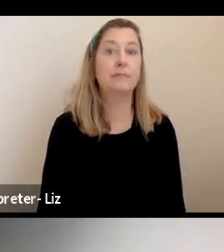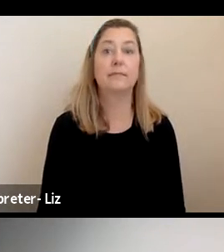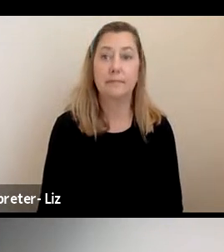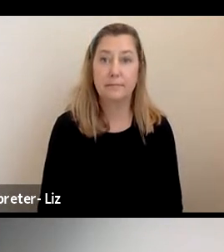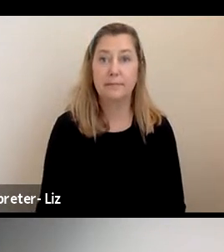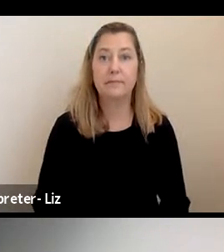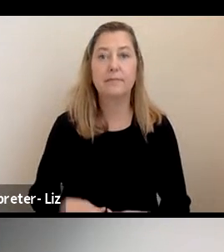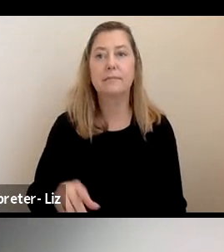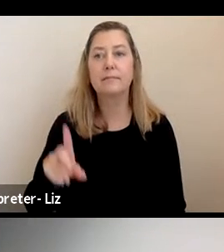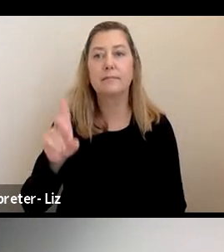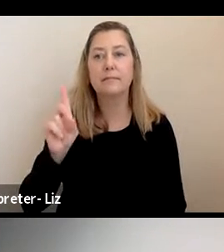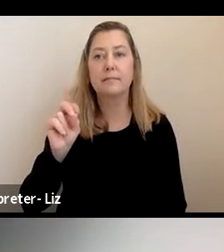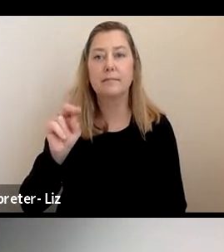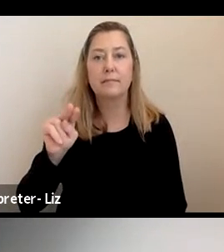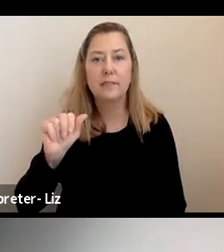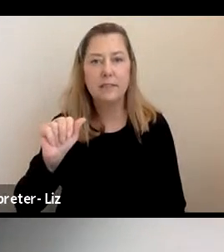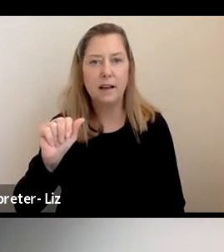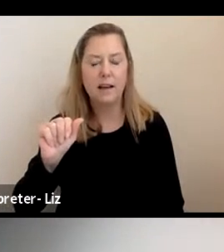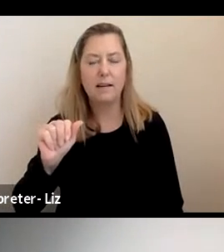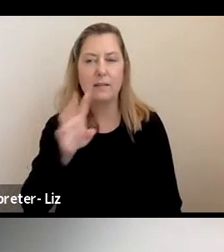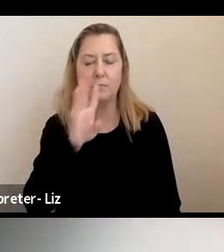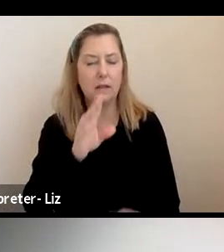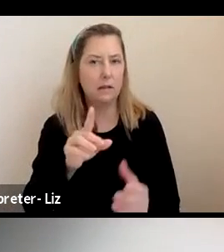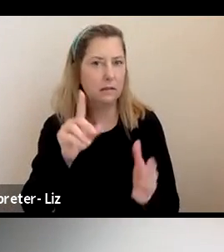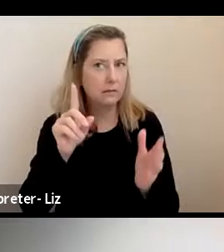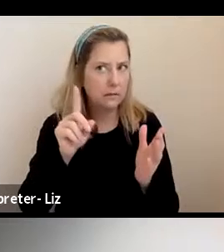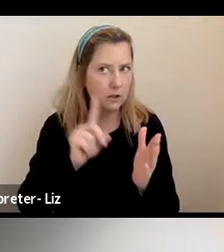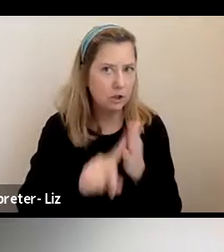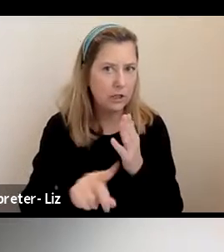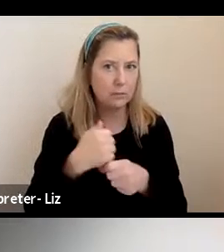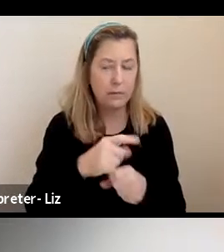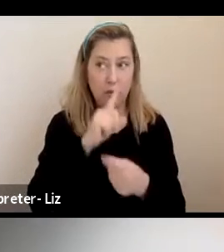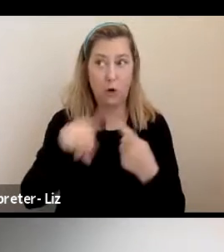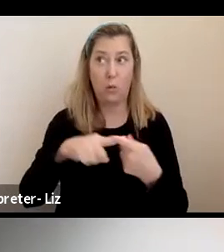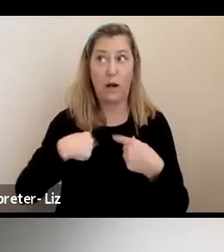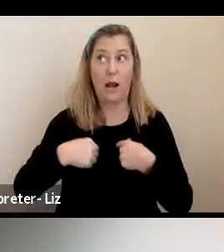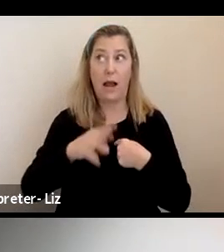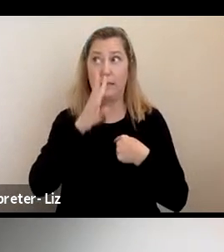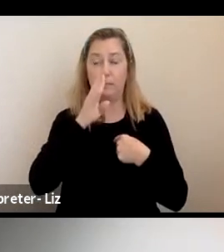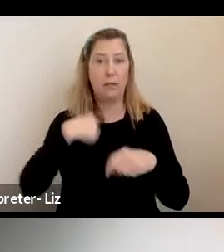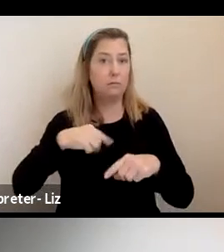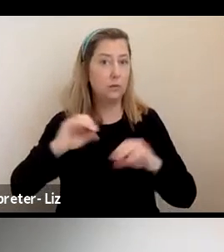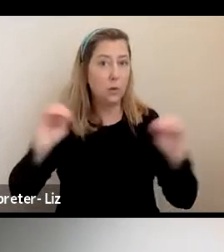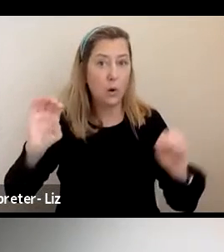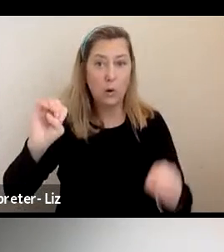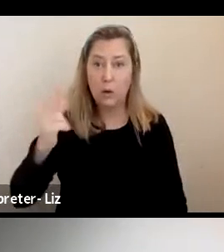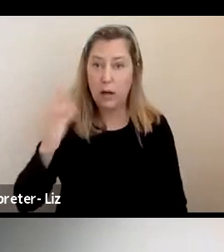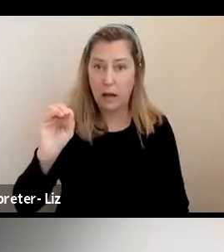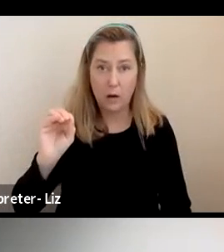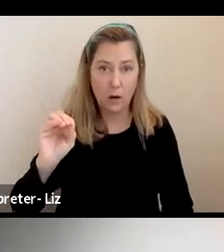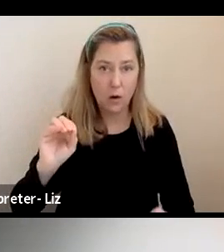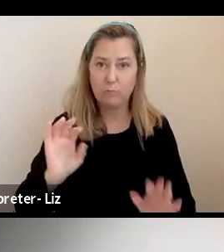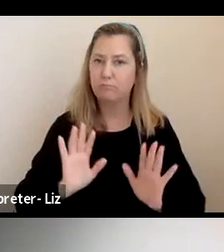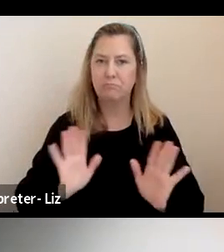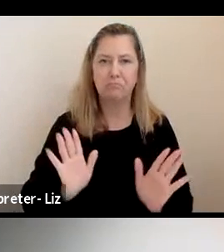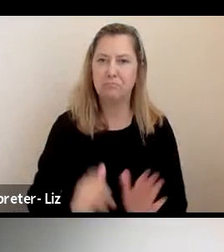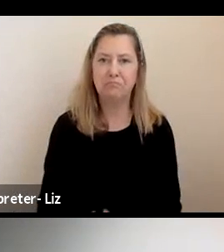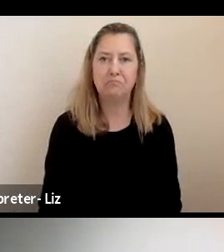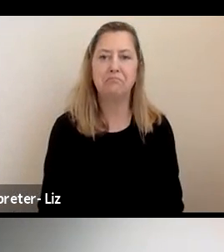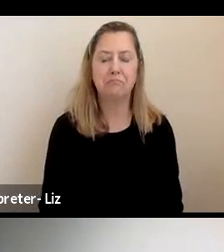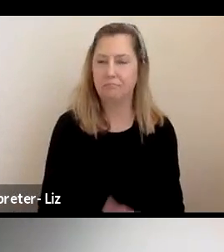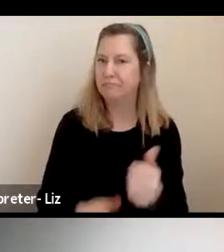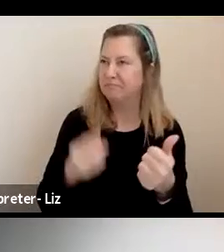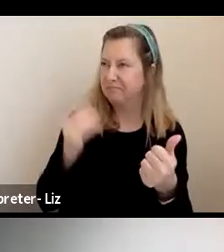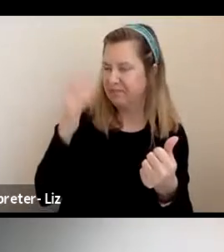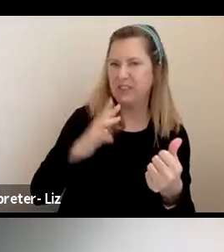Okay, we're just one last final check to make sure there's an echo is gone when I'm speaking. Nobody hears an echo? No, you're